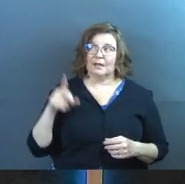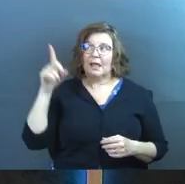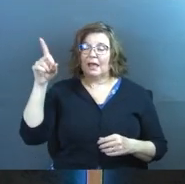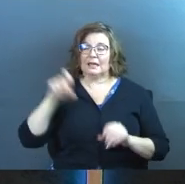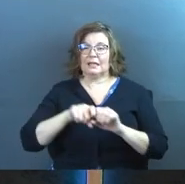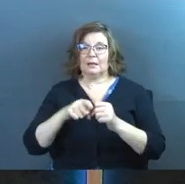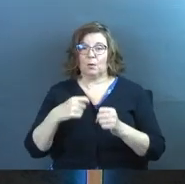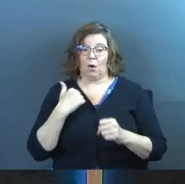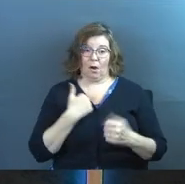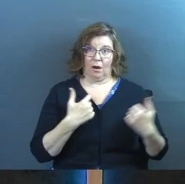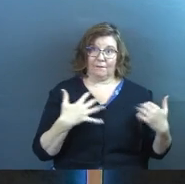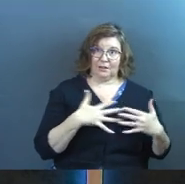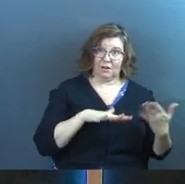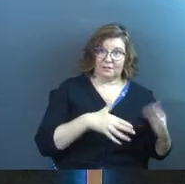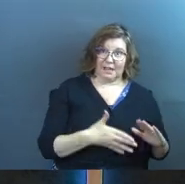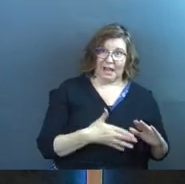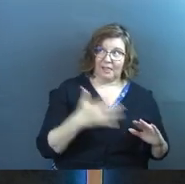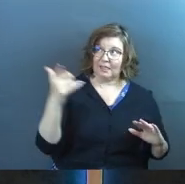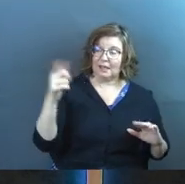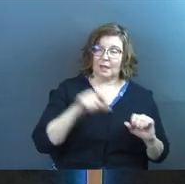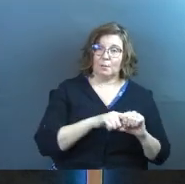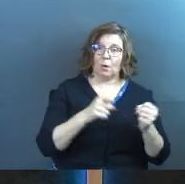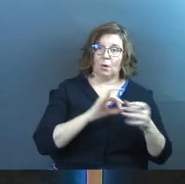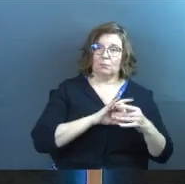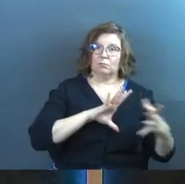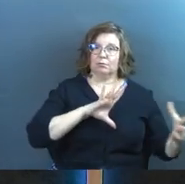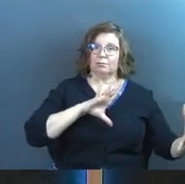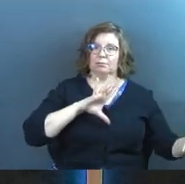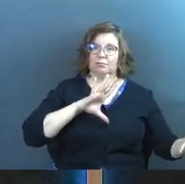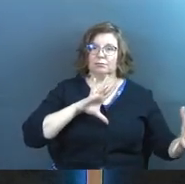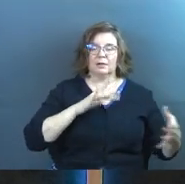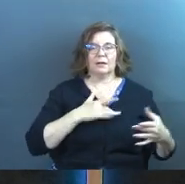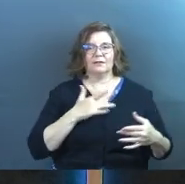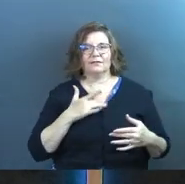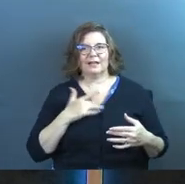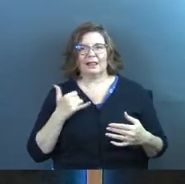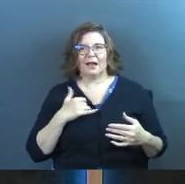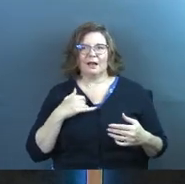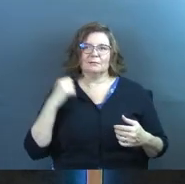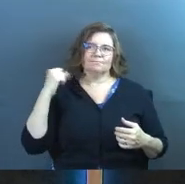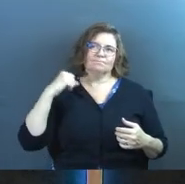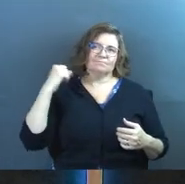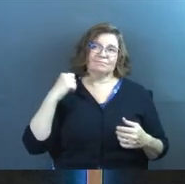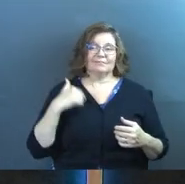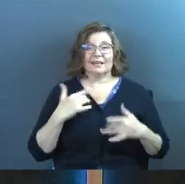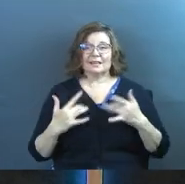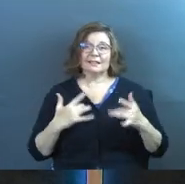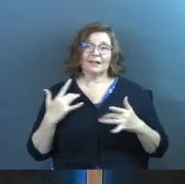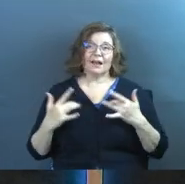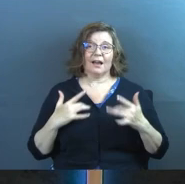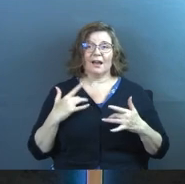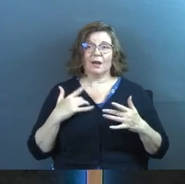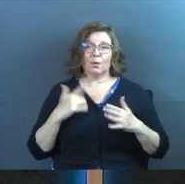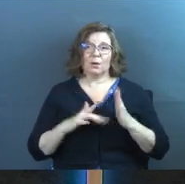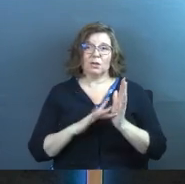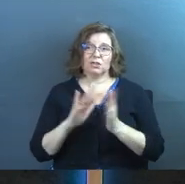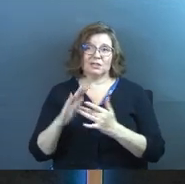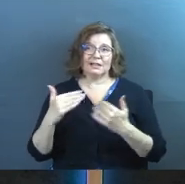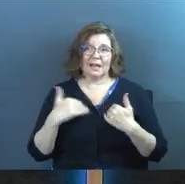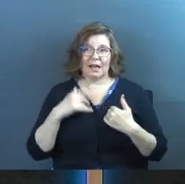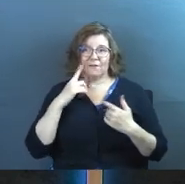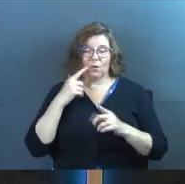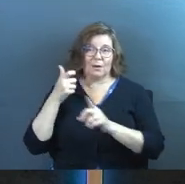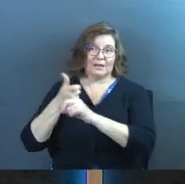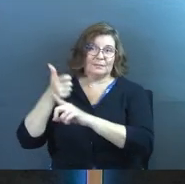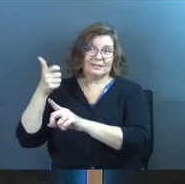verses change just a little bit. See, it can feel a little bit like a little bit of a pep rally for like, isn't it exciting what Jesus had